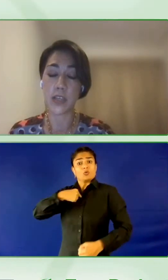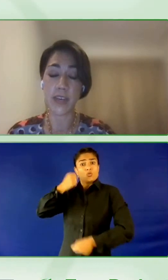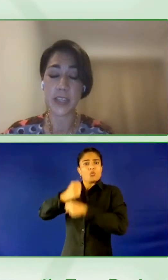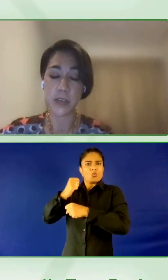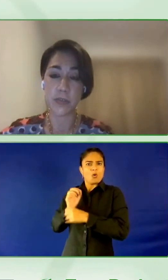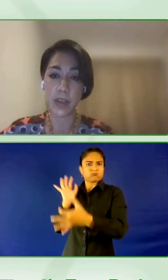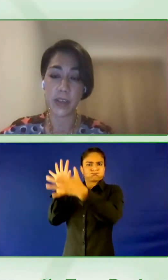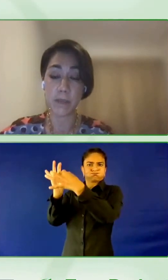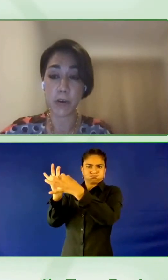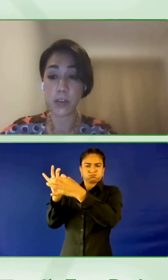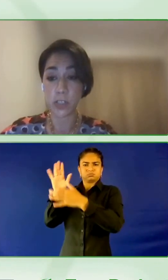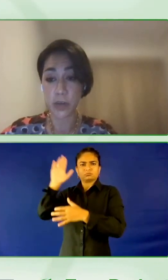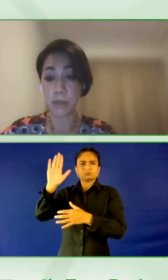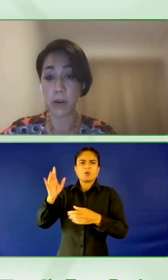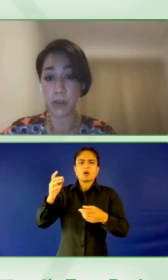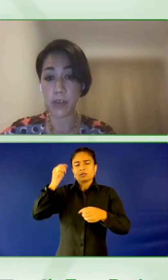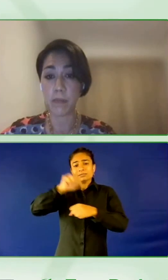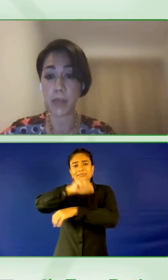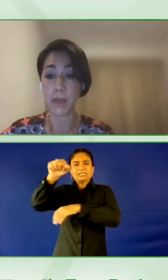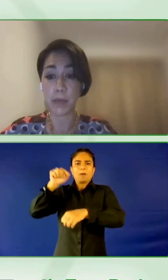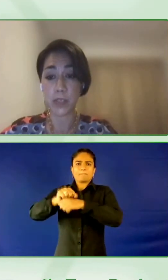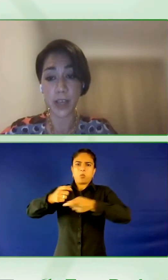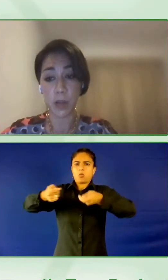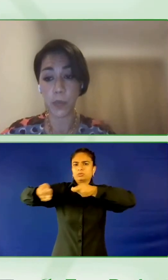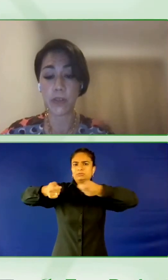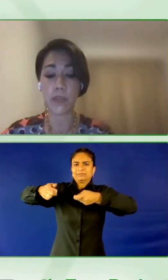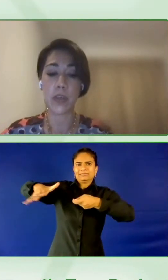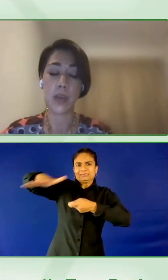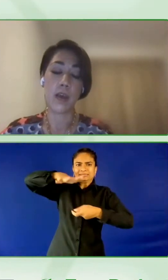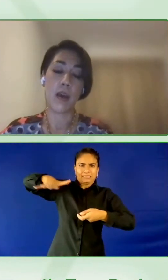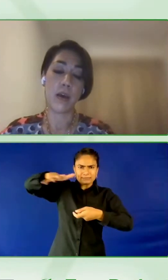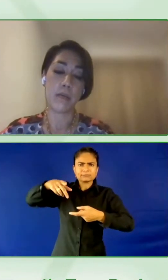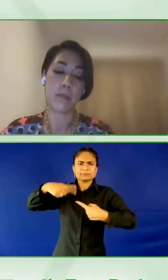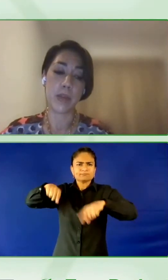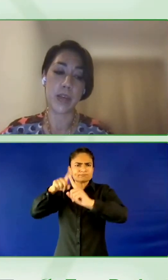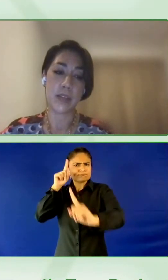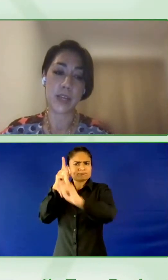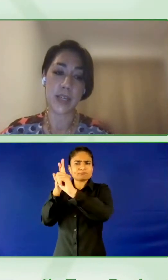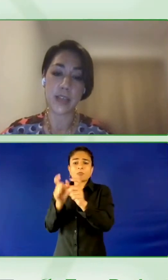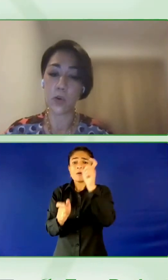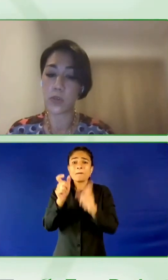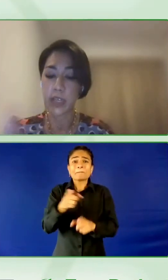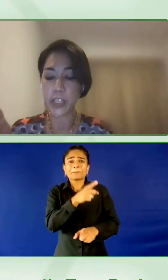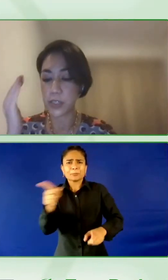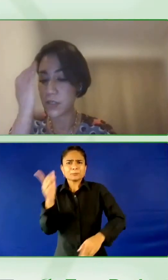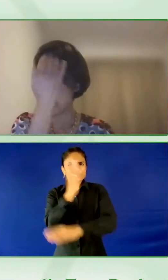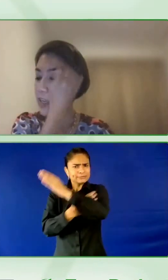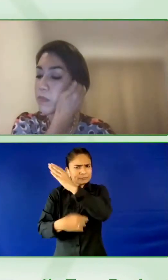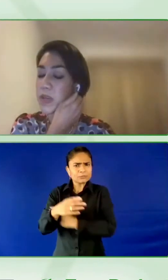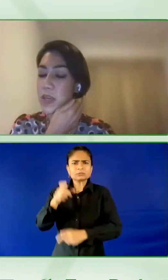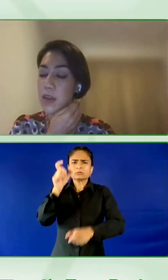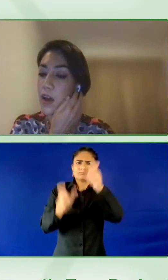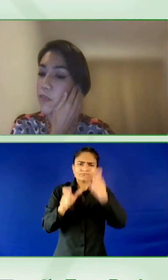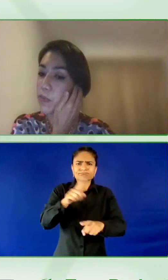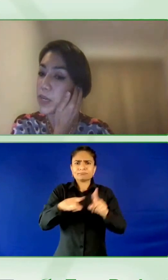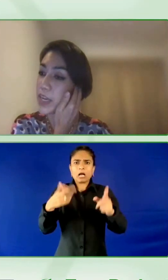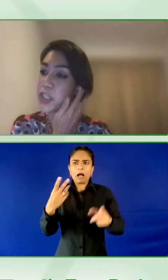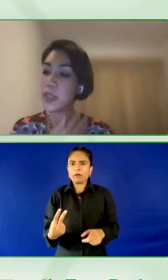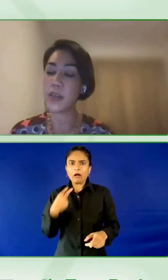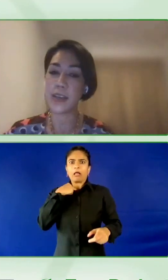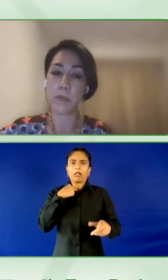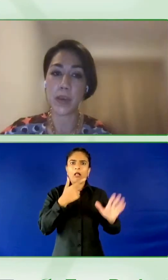social workers have identified that Dr. Martha may be able to help with. It is at all stages. It can be